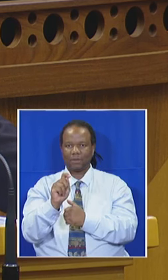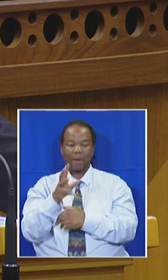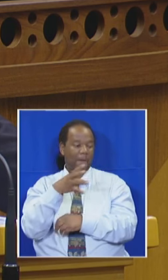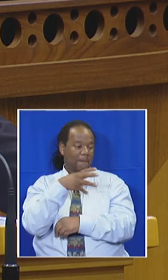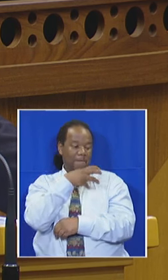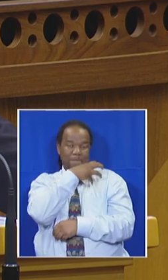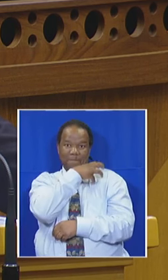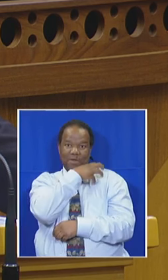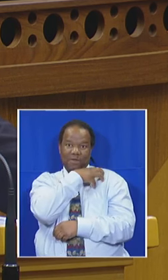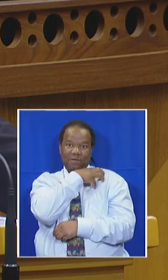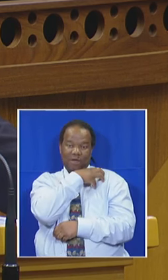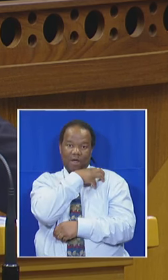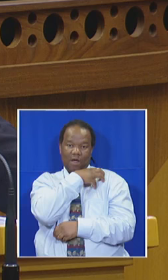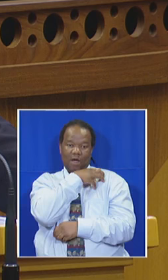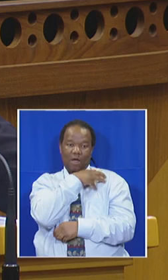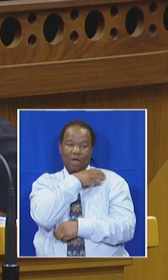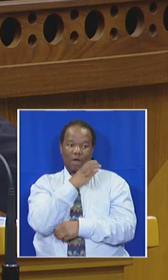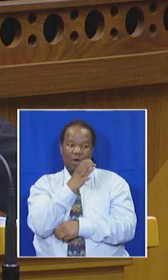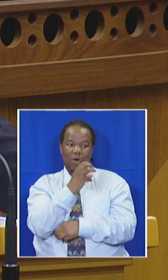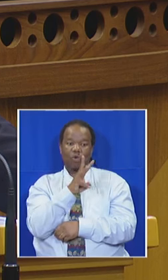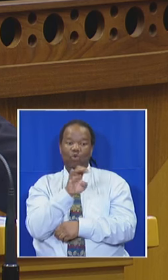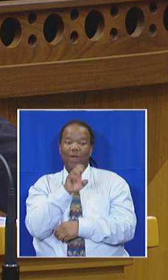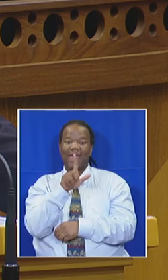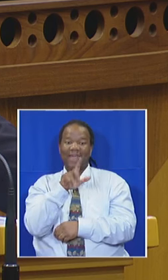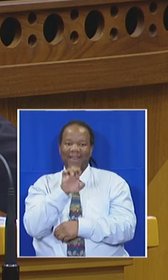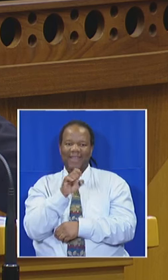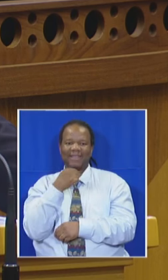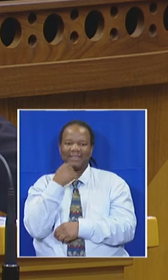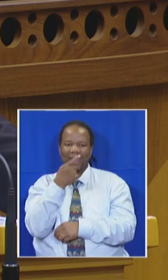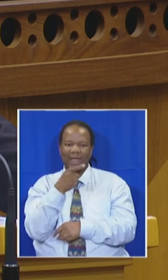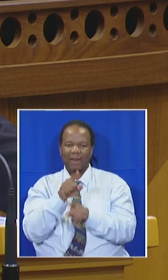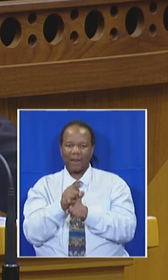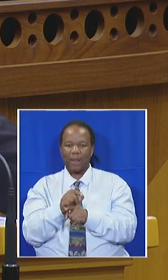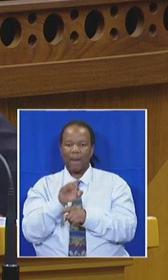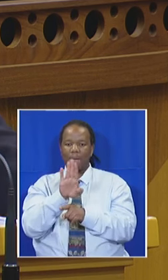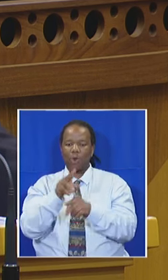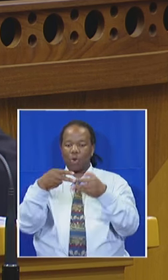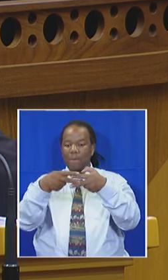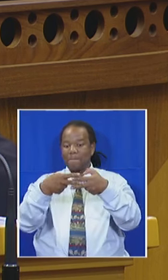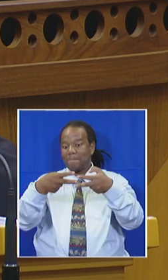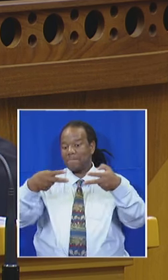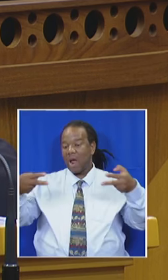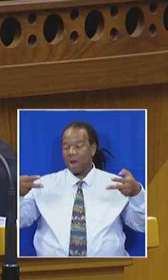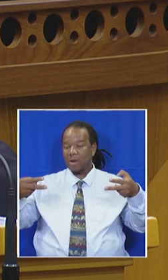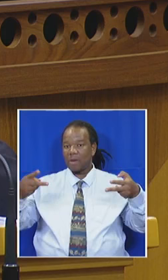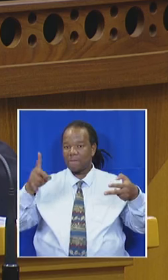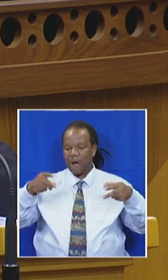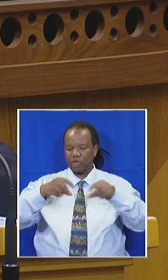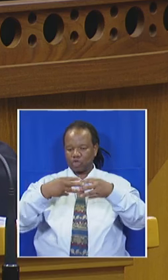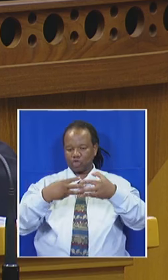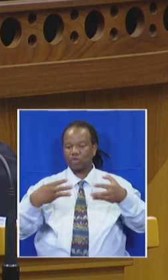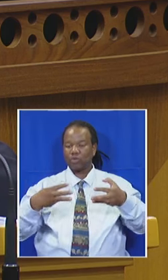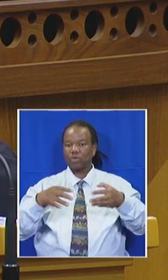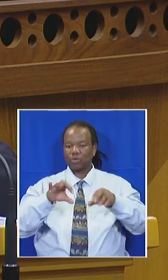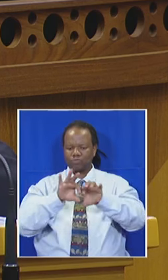Kwele outlined. The broadband rollout and the lowering of the